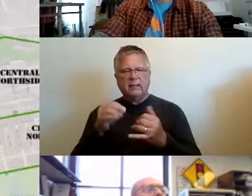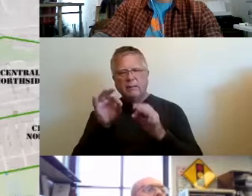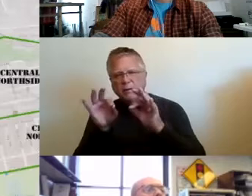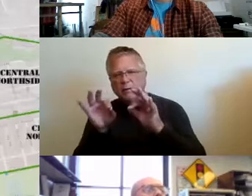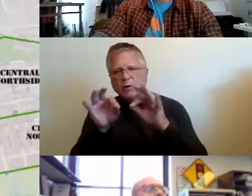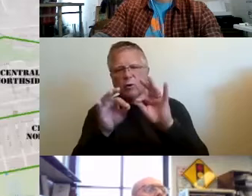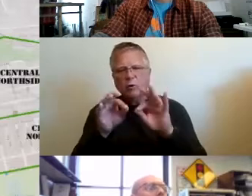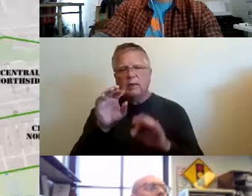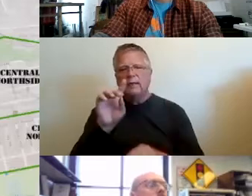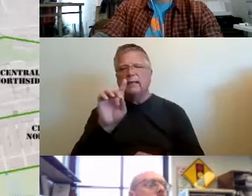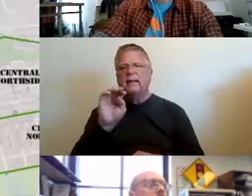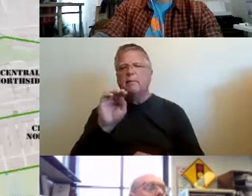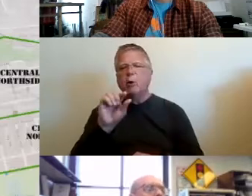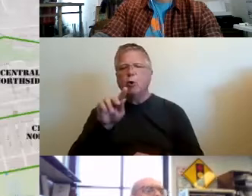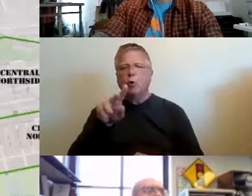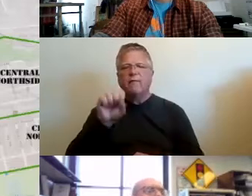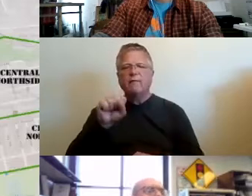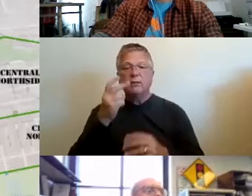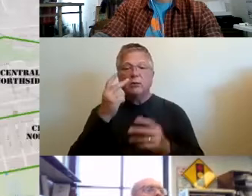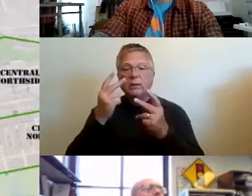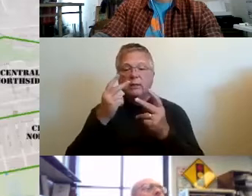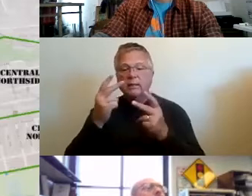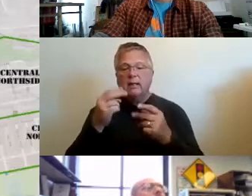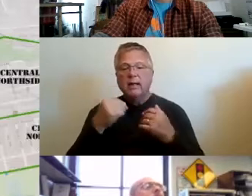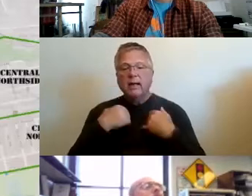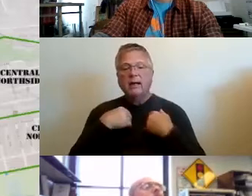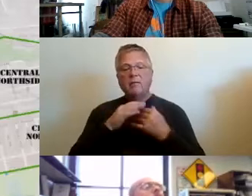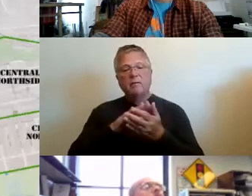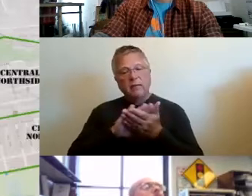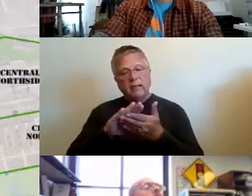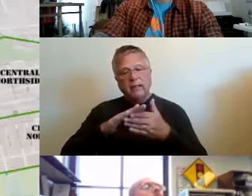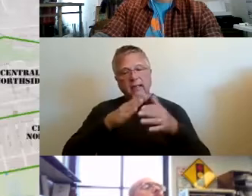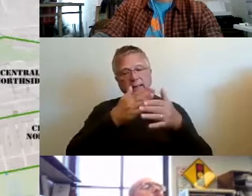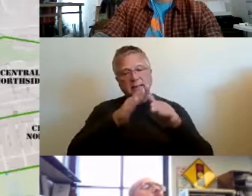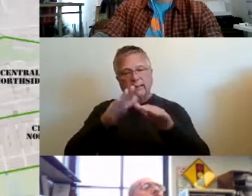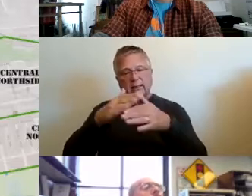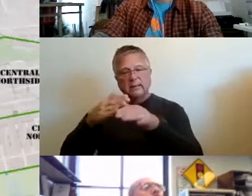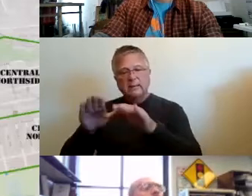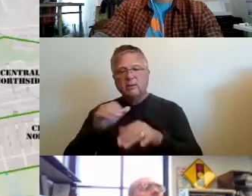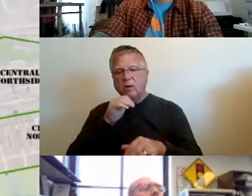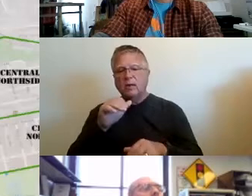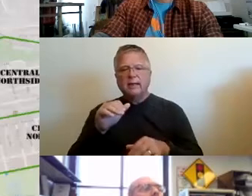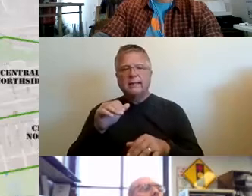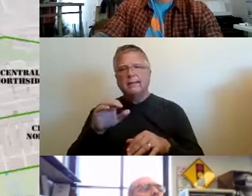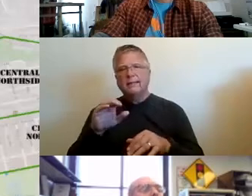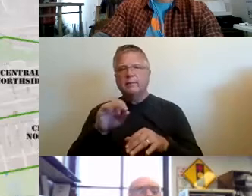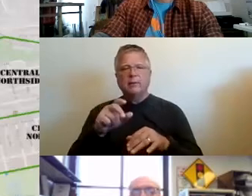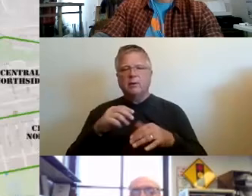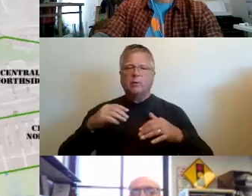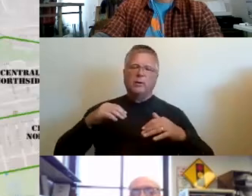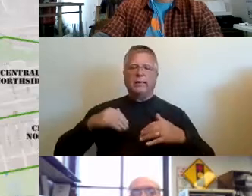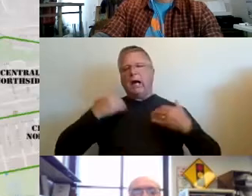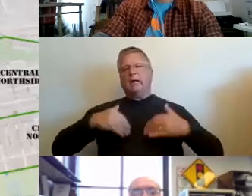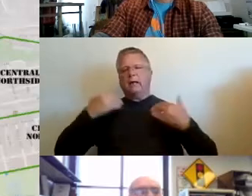the demographic stats, you can see that there's a very nice distribution. It's not like a community where we have all the young